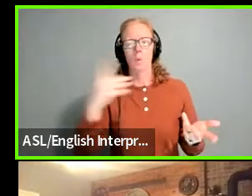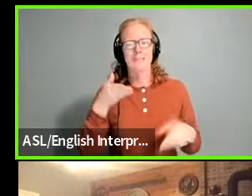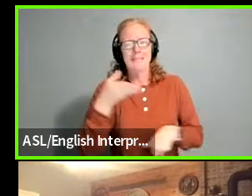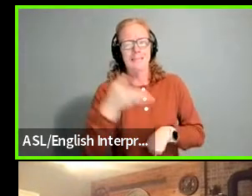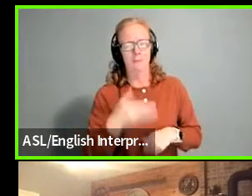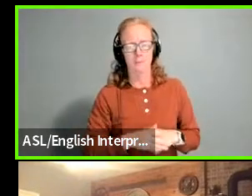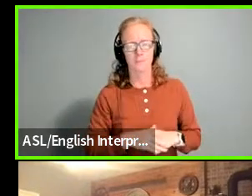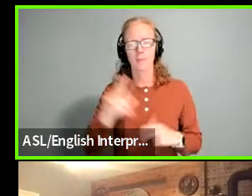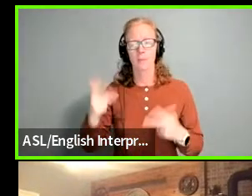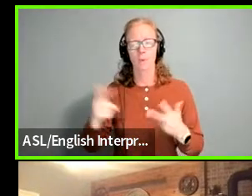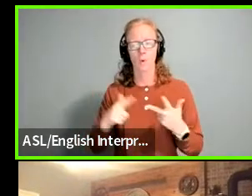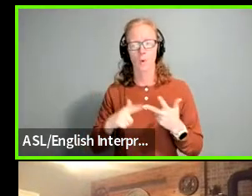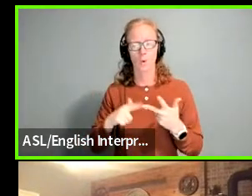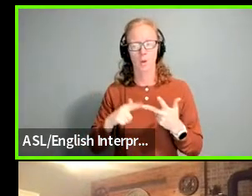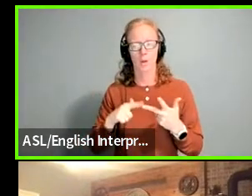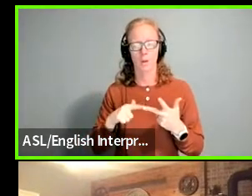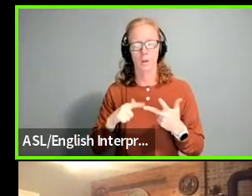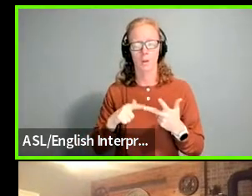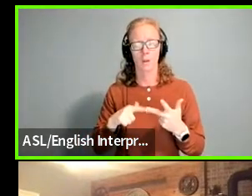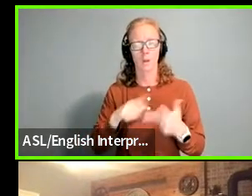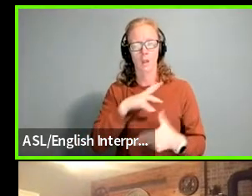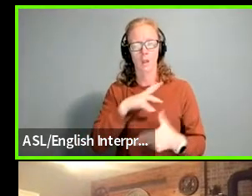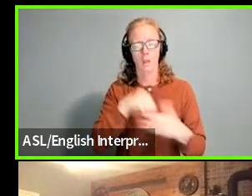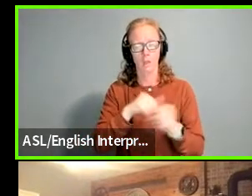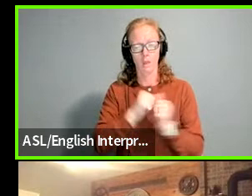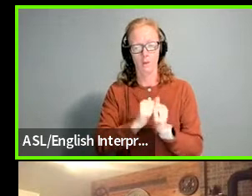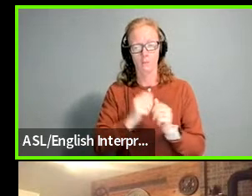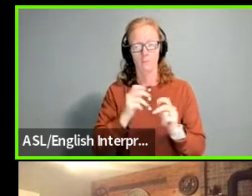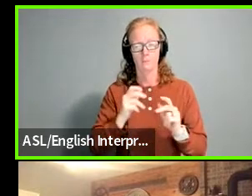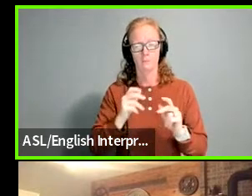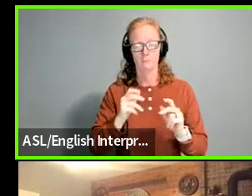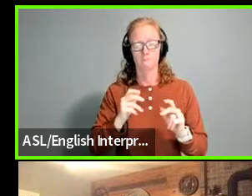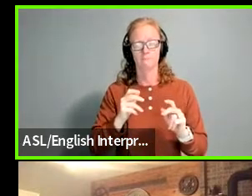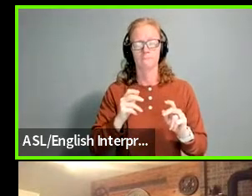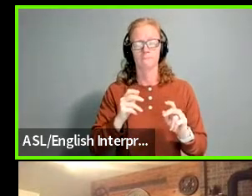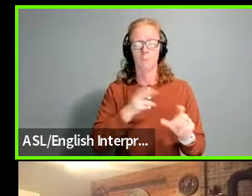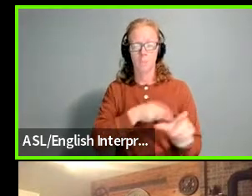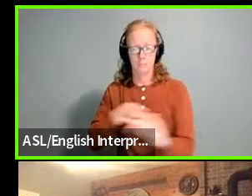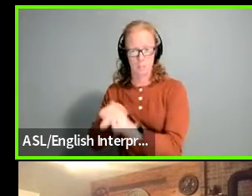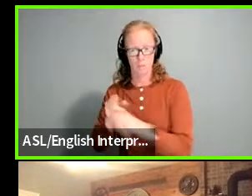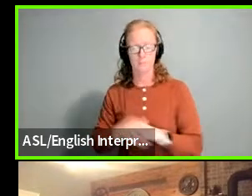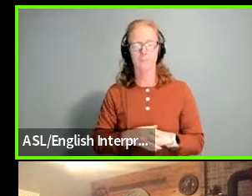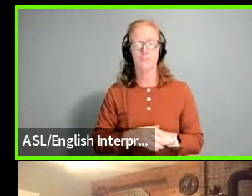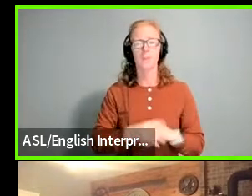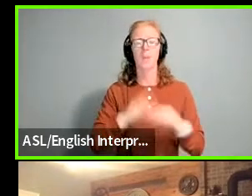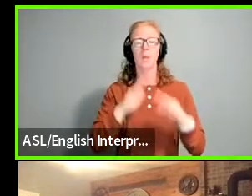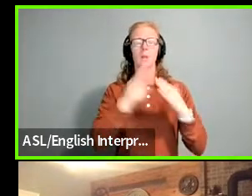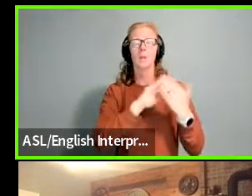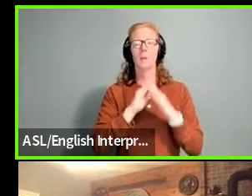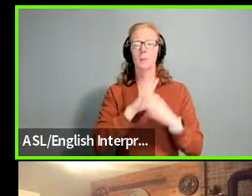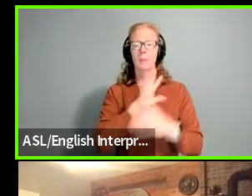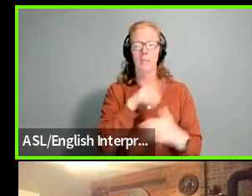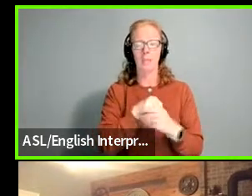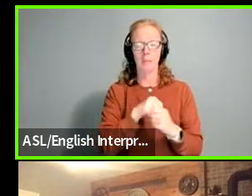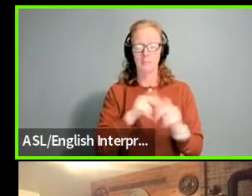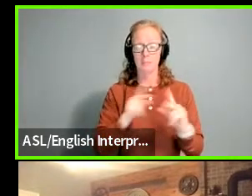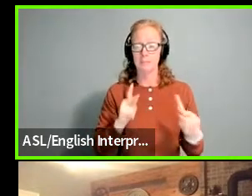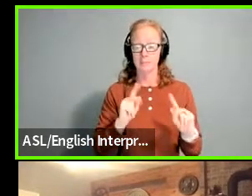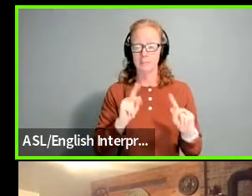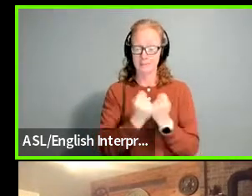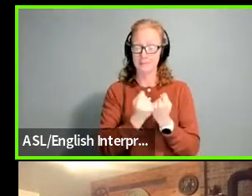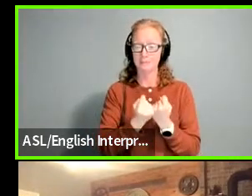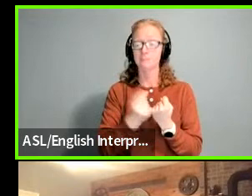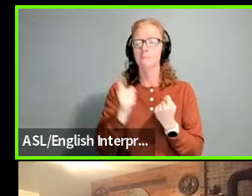your third point in terms of engagement and participation, the community engagement team is committed to making sure that you all know